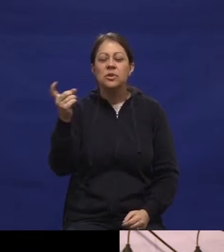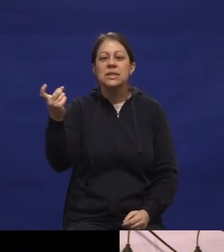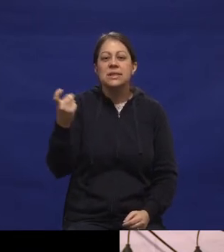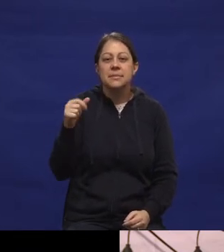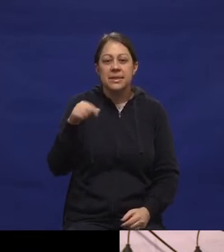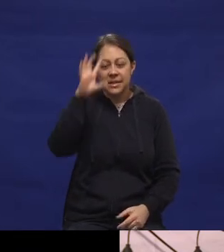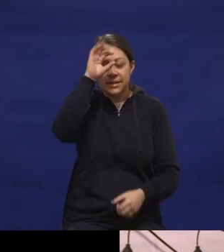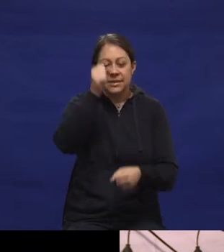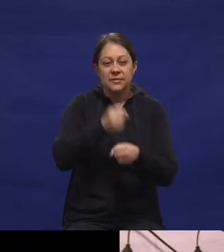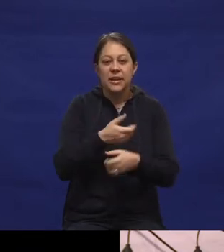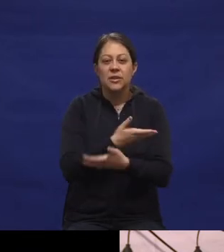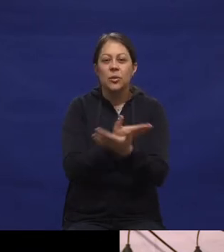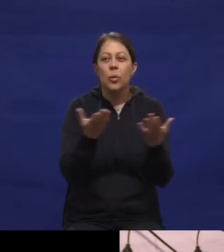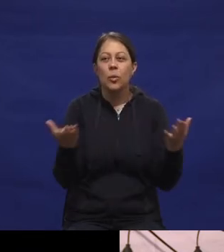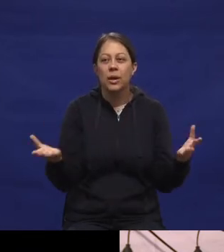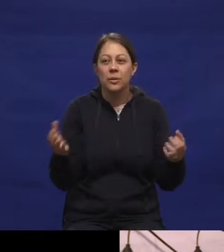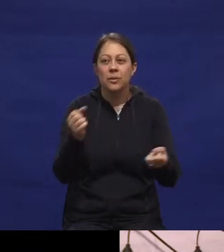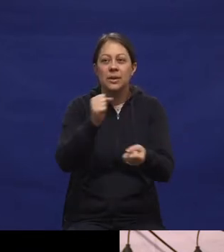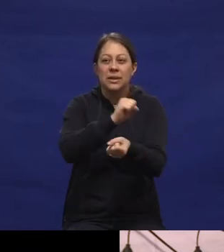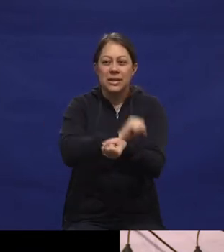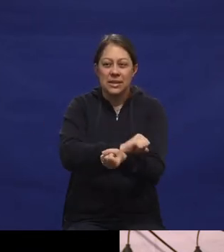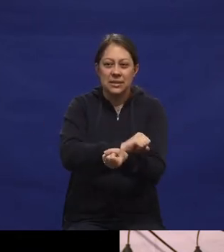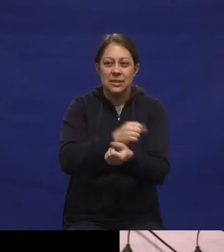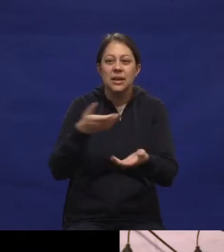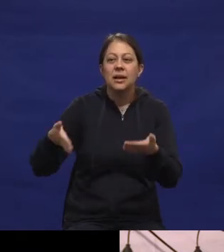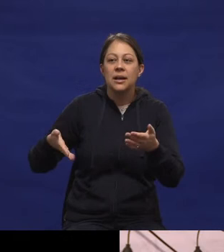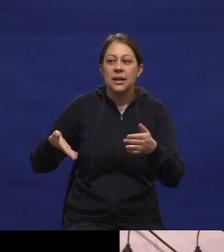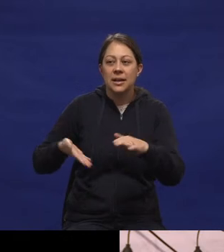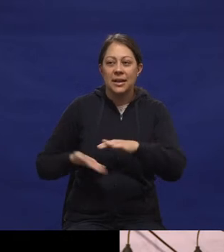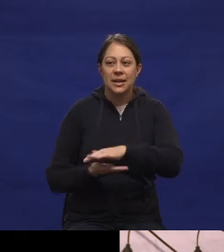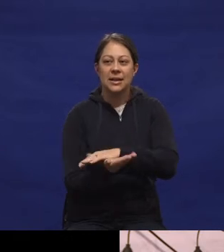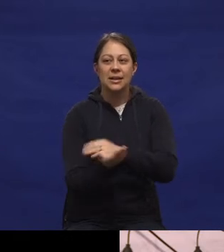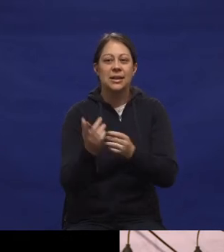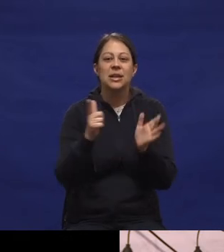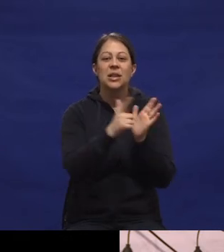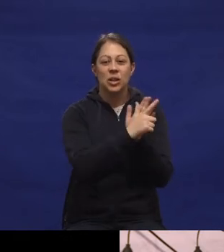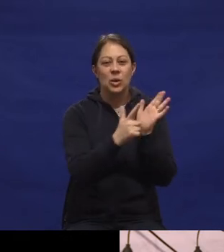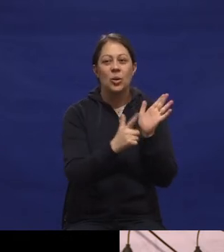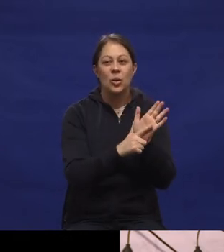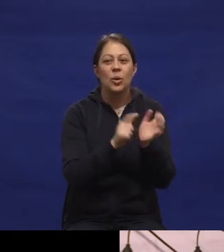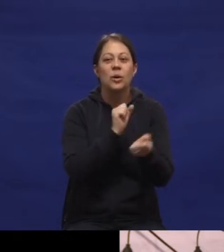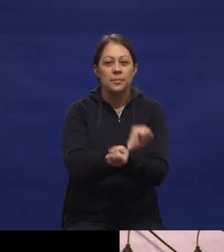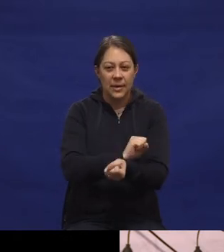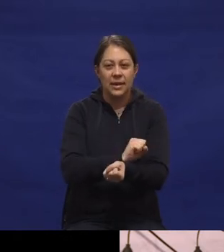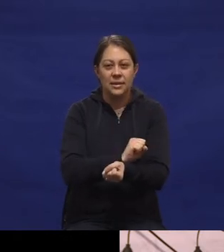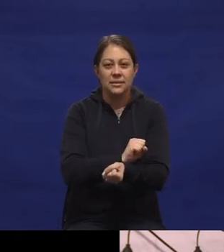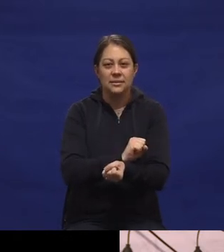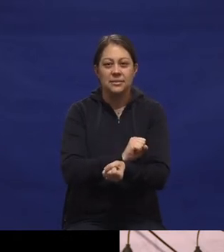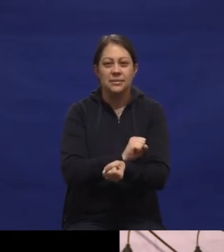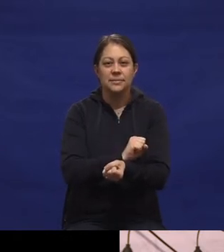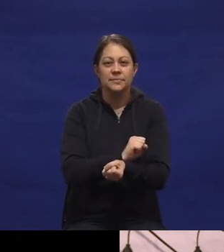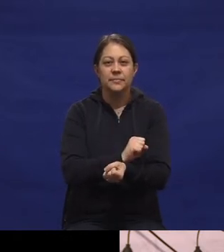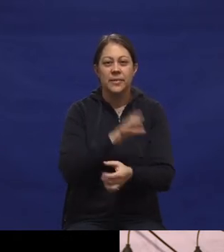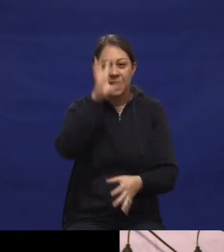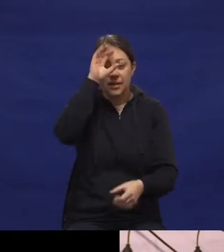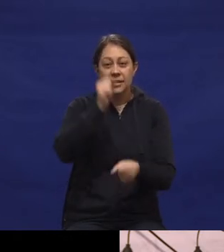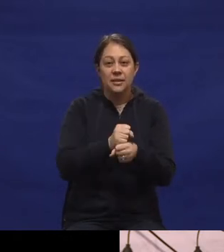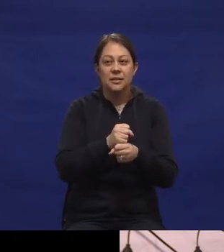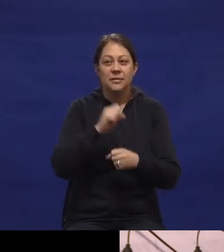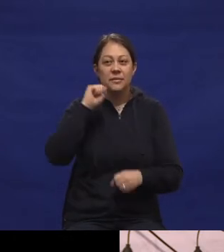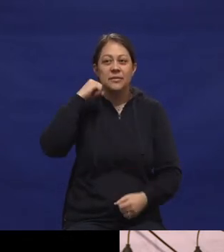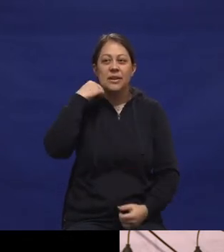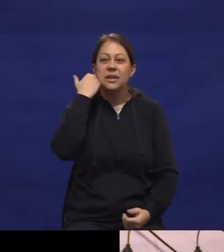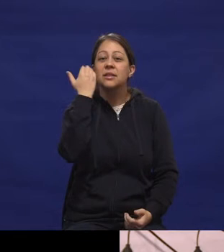held in custody under the law, locked up until that the faith that was to come would be